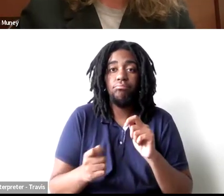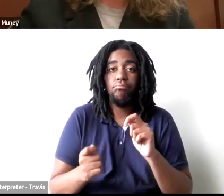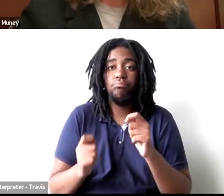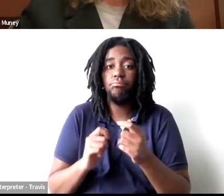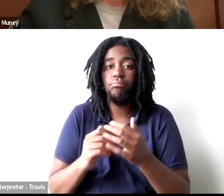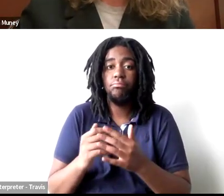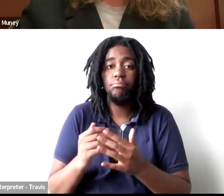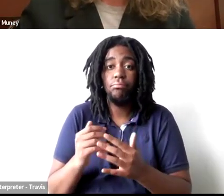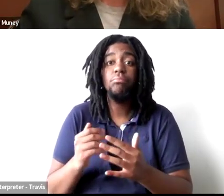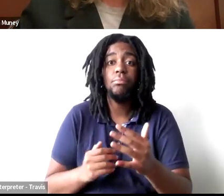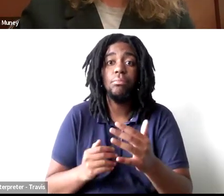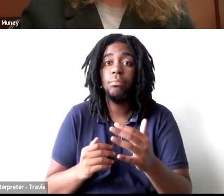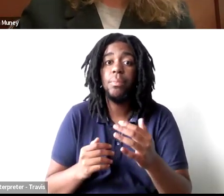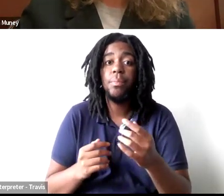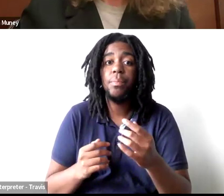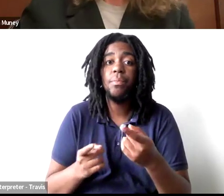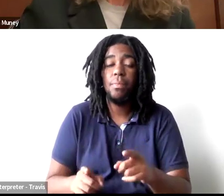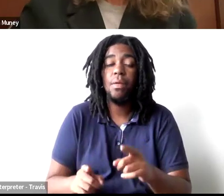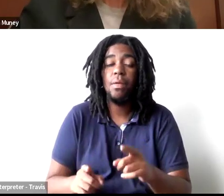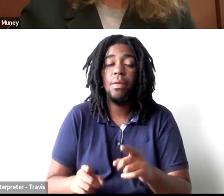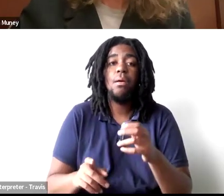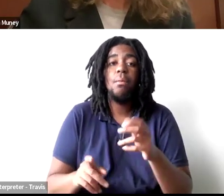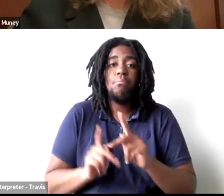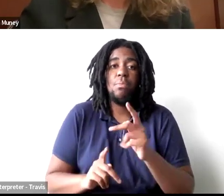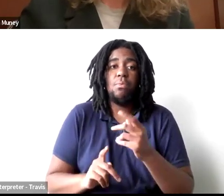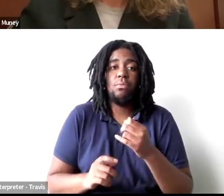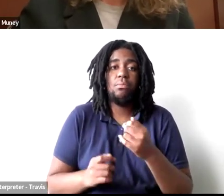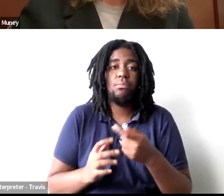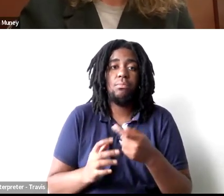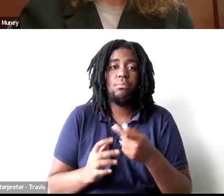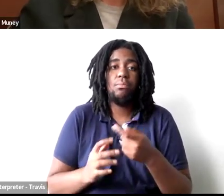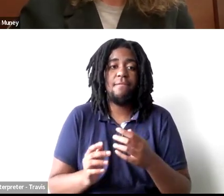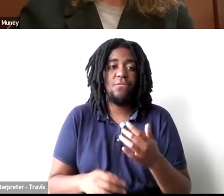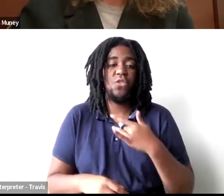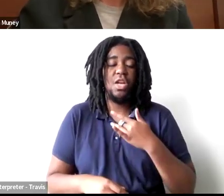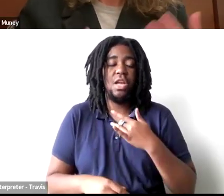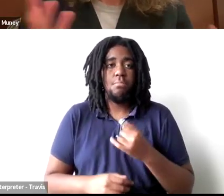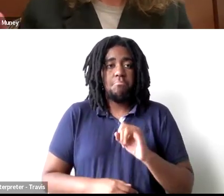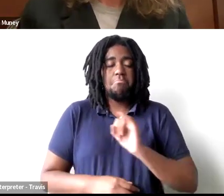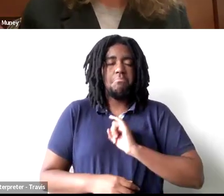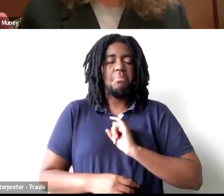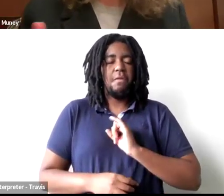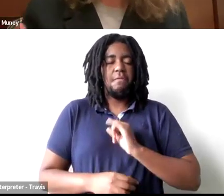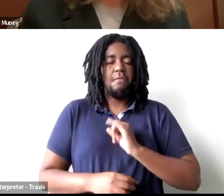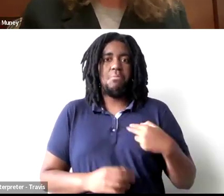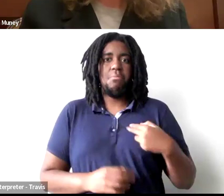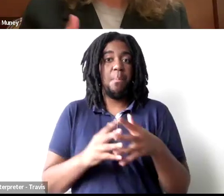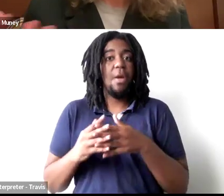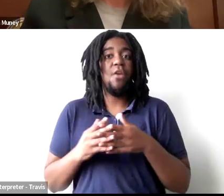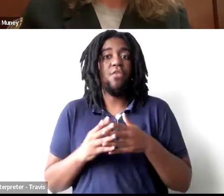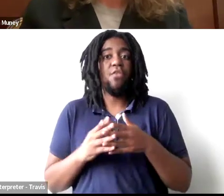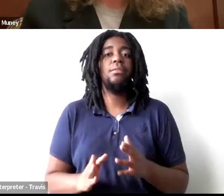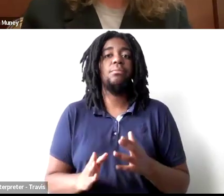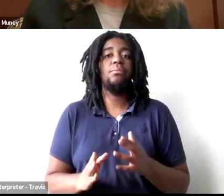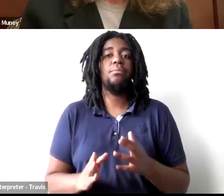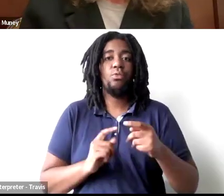have their own unique identity as Americans. People started branching out, doing more things,